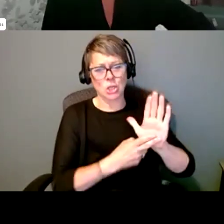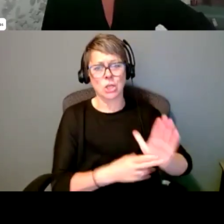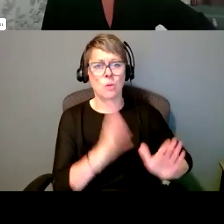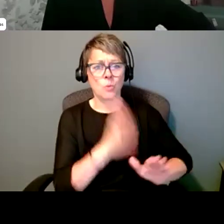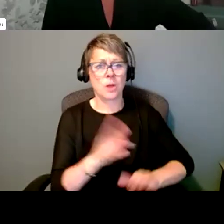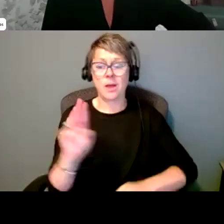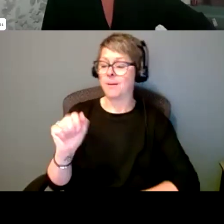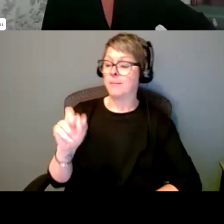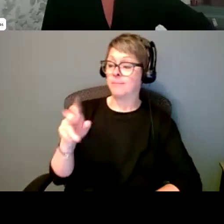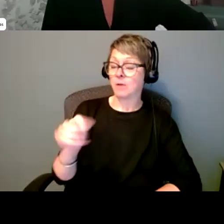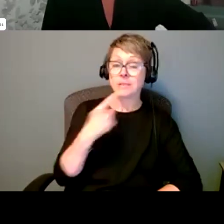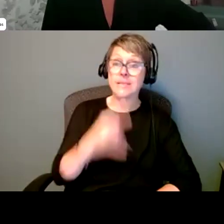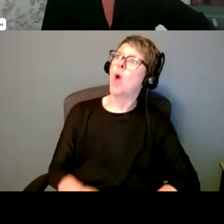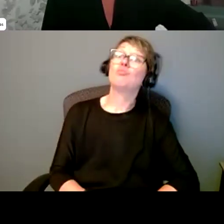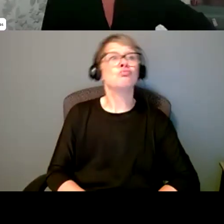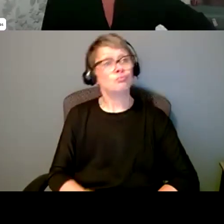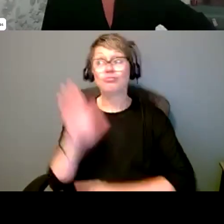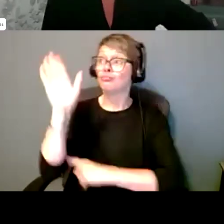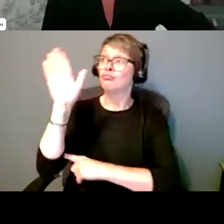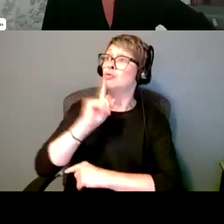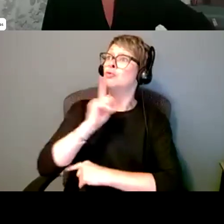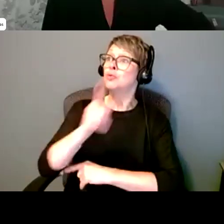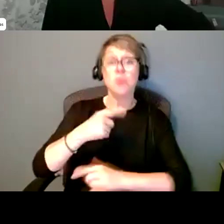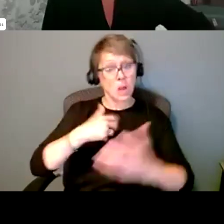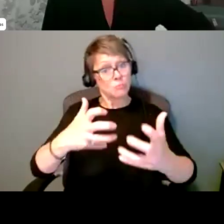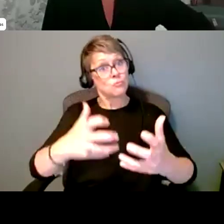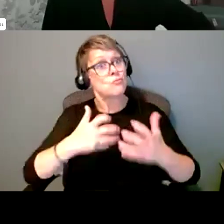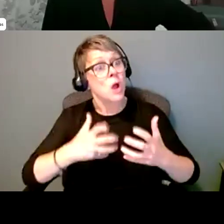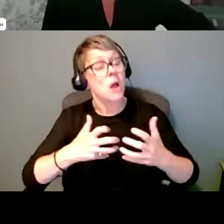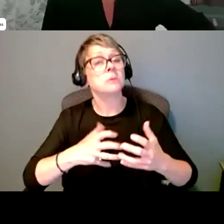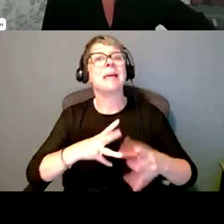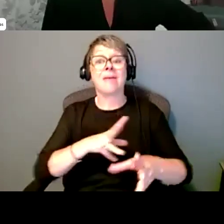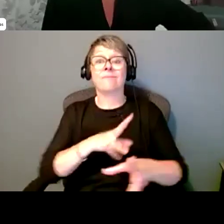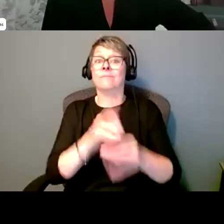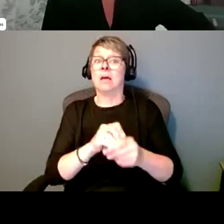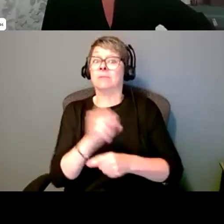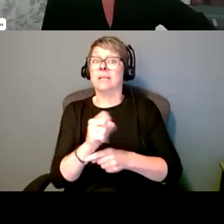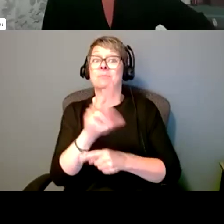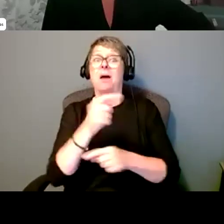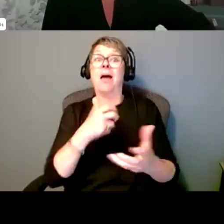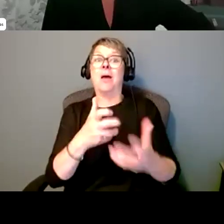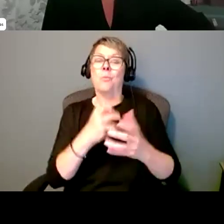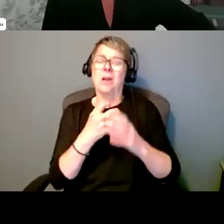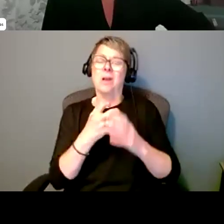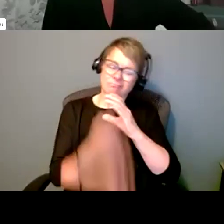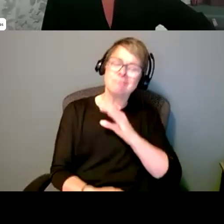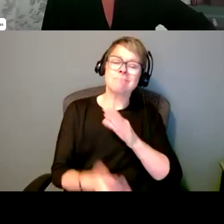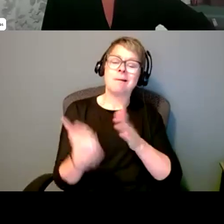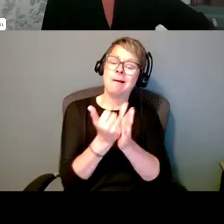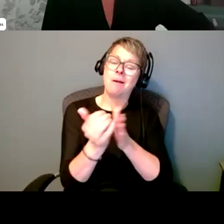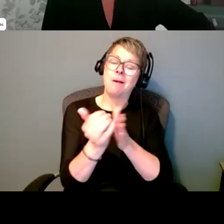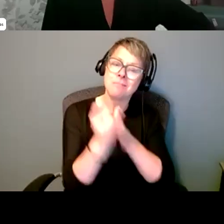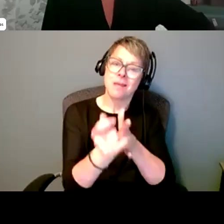said, sure, that sounds like something I want to not just get involved in, but why not also help to lead? Margaret, what's